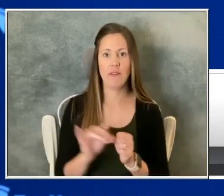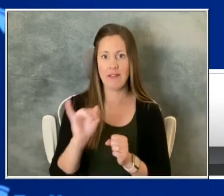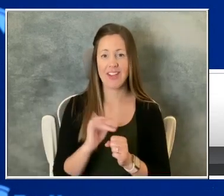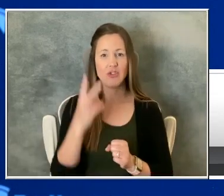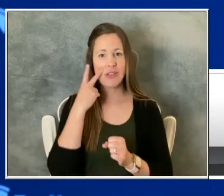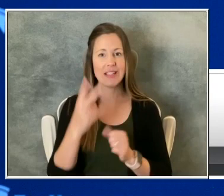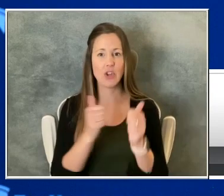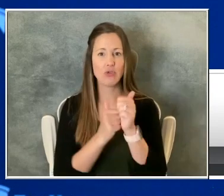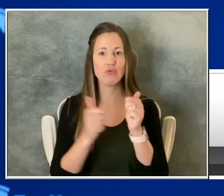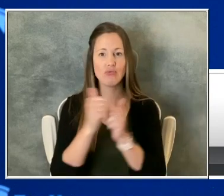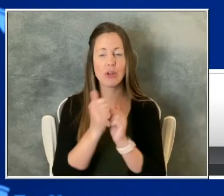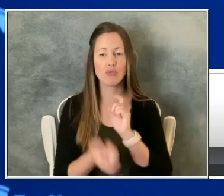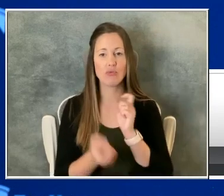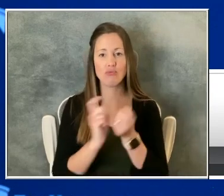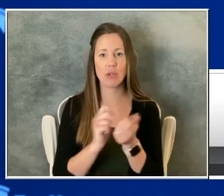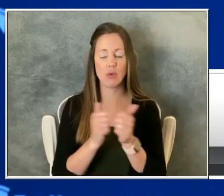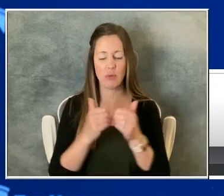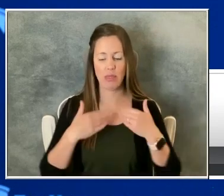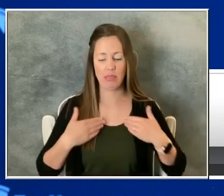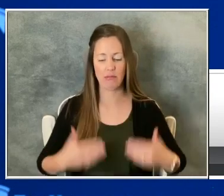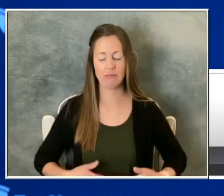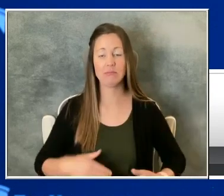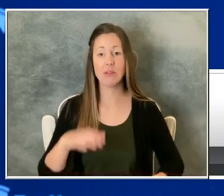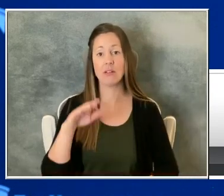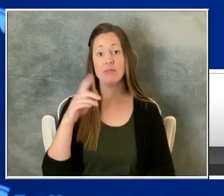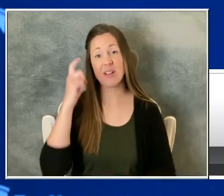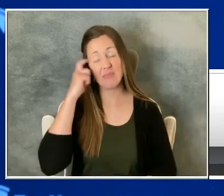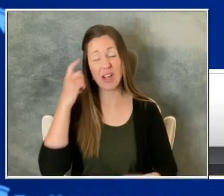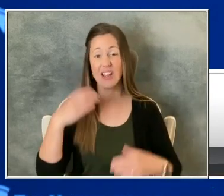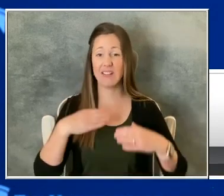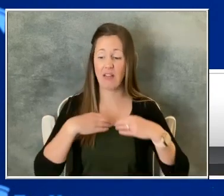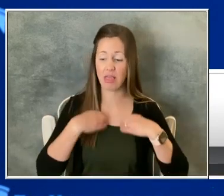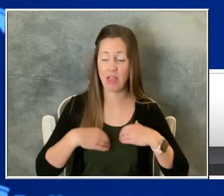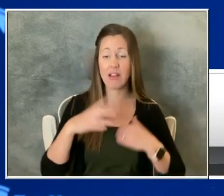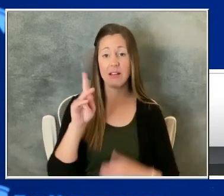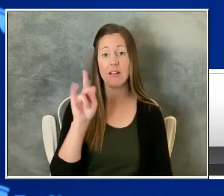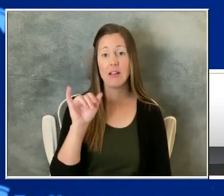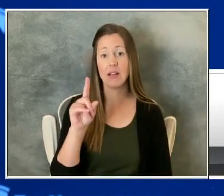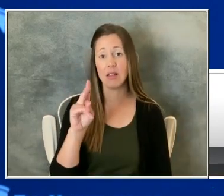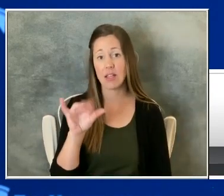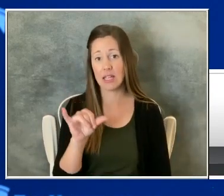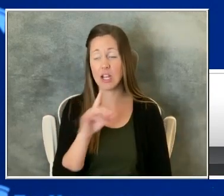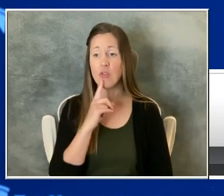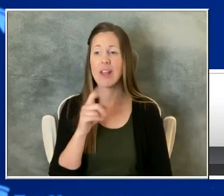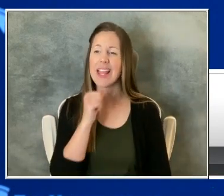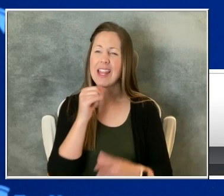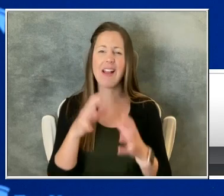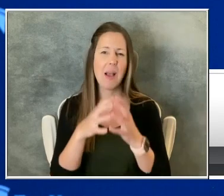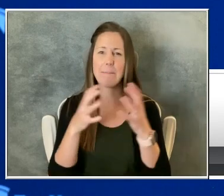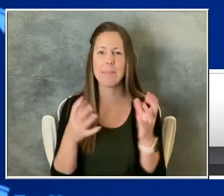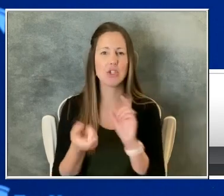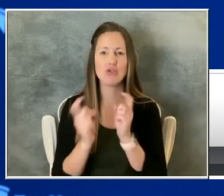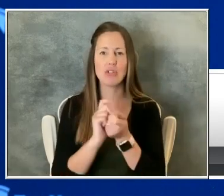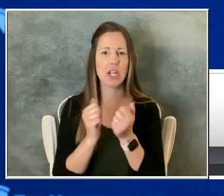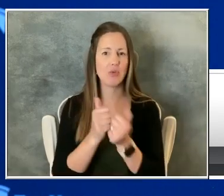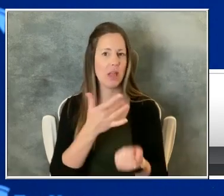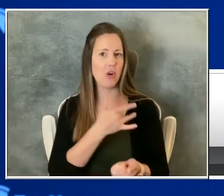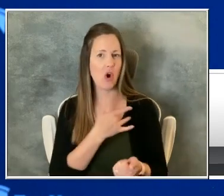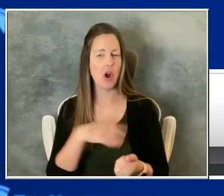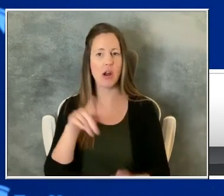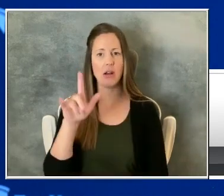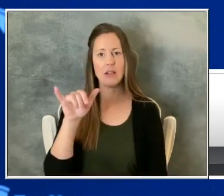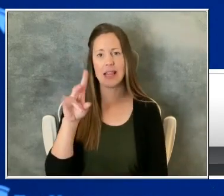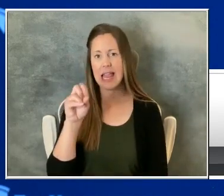organs such as the brain, the lungs, and the kidneys. They didn't really see a lot of changes in the heart and the liver compared to those